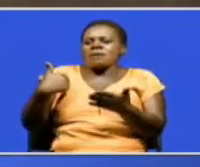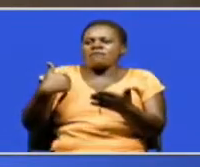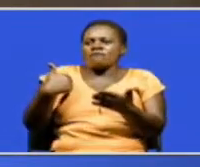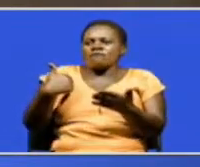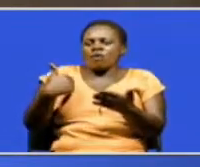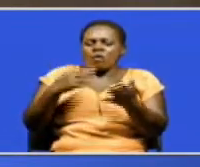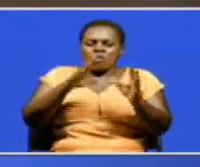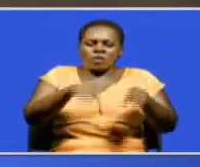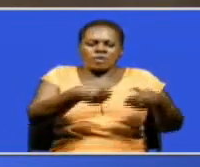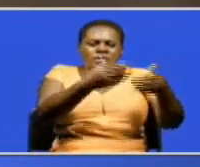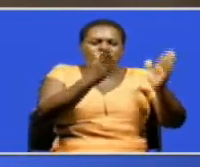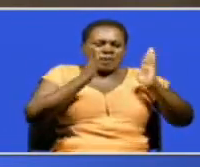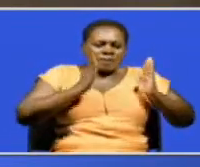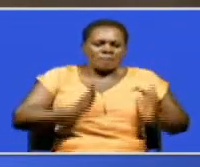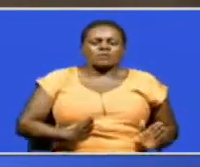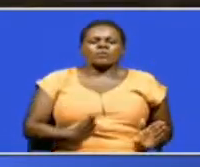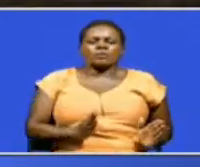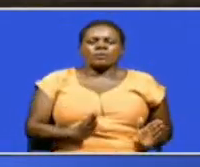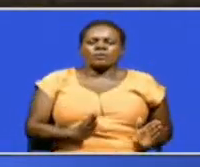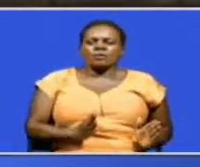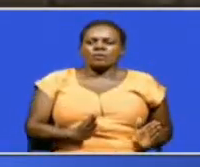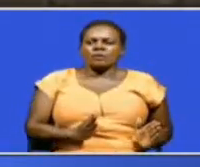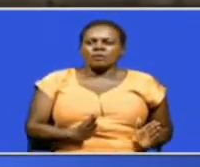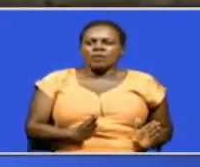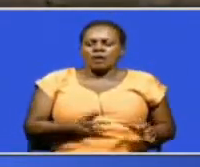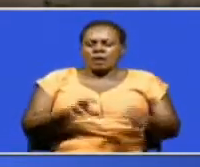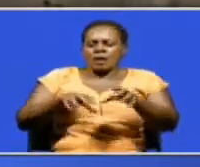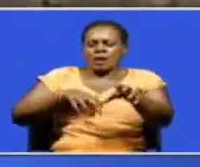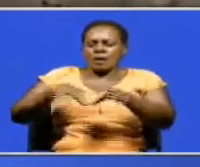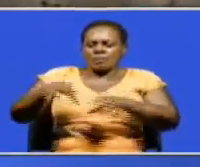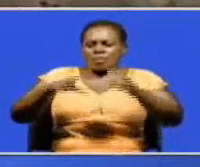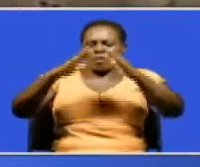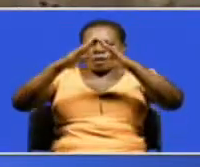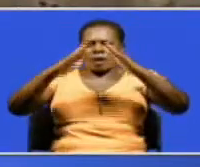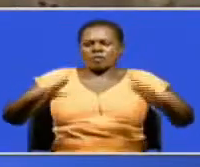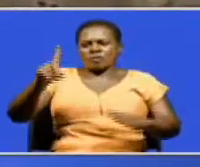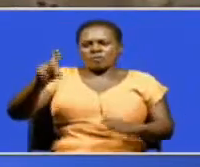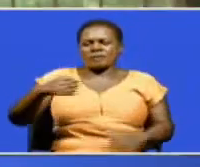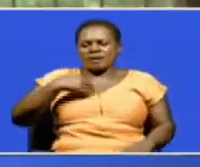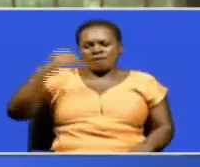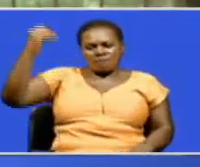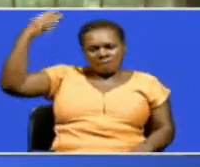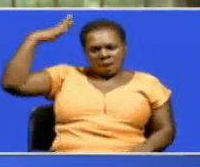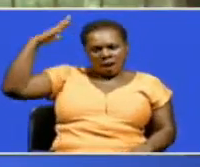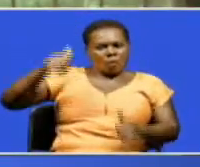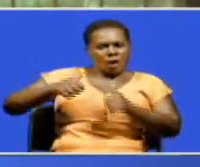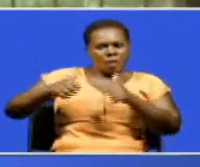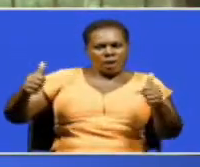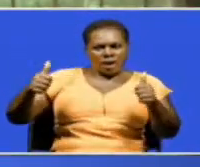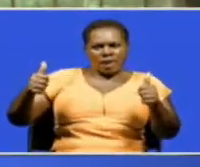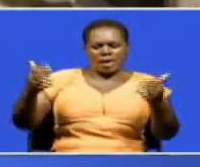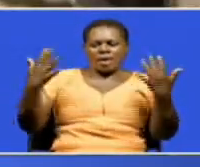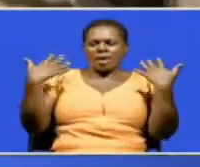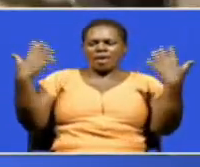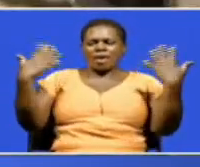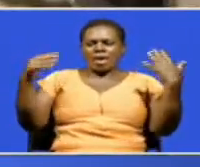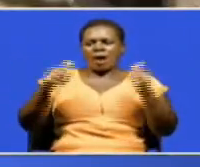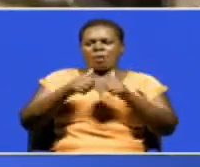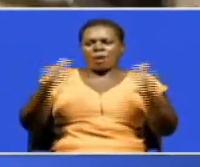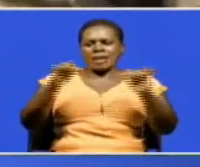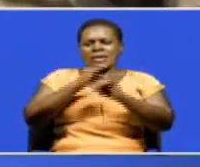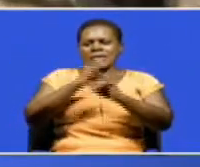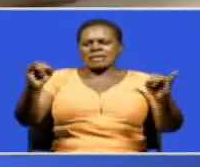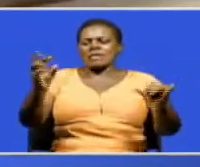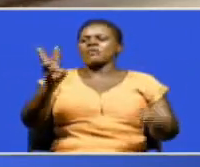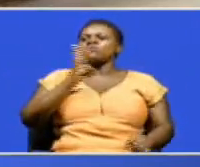be escalated to the human level. The animal house must have good lighting, good aeration, clean water,